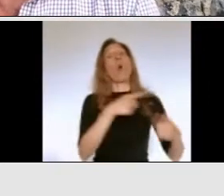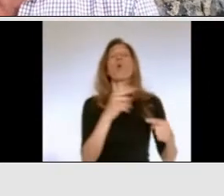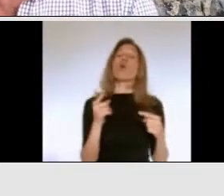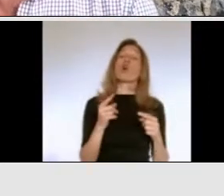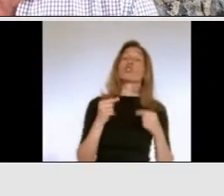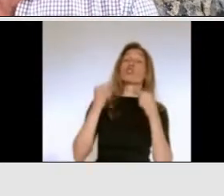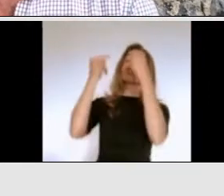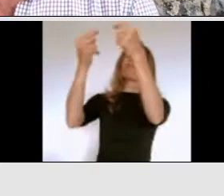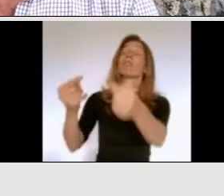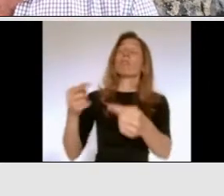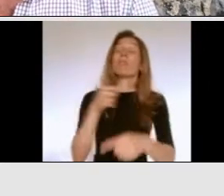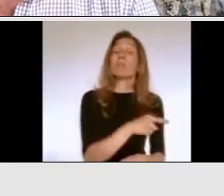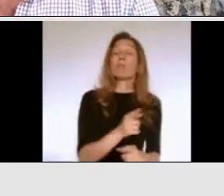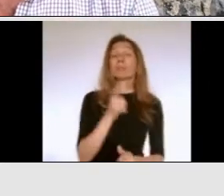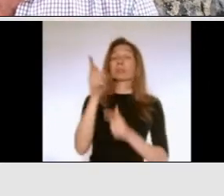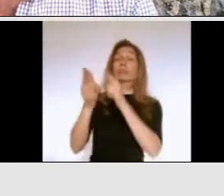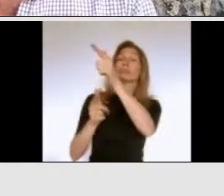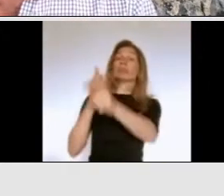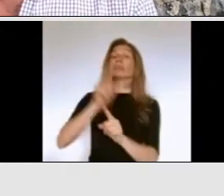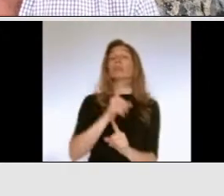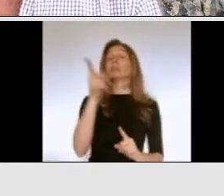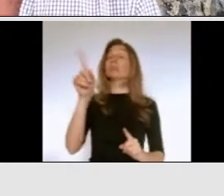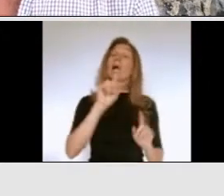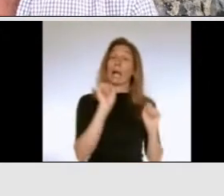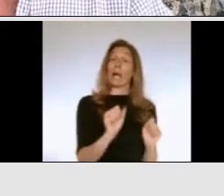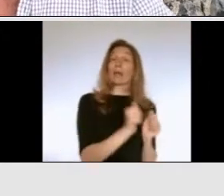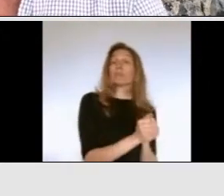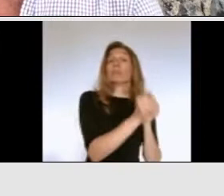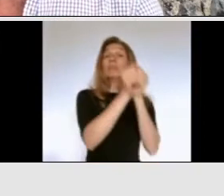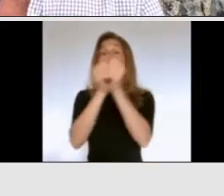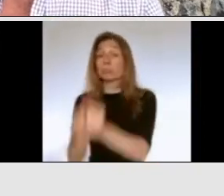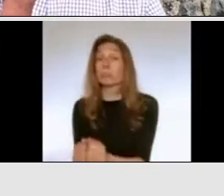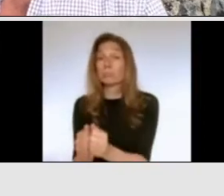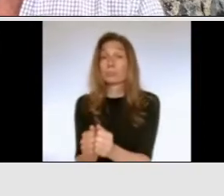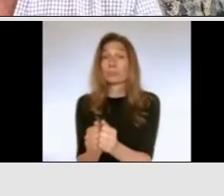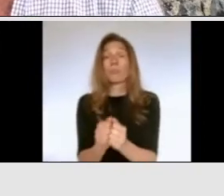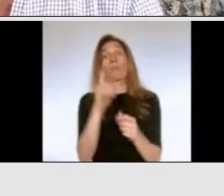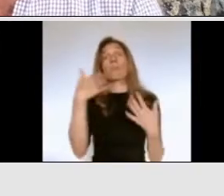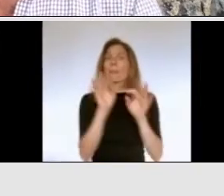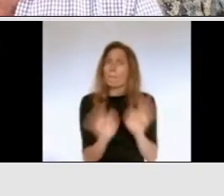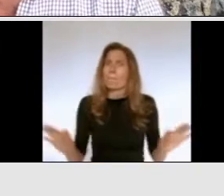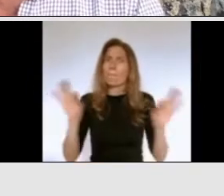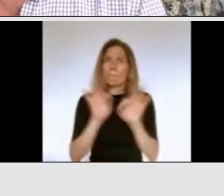European borders. And so it's really important that when you travel, you can bring with you that